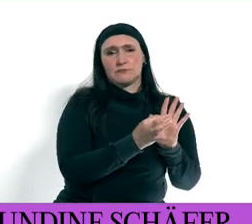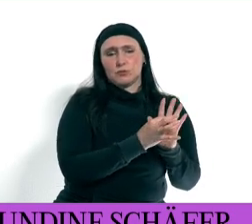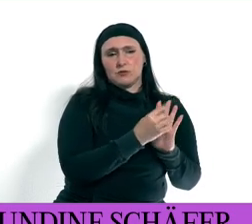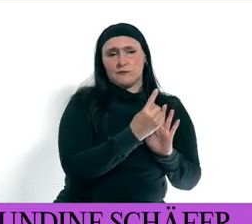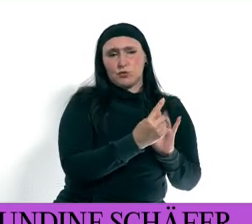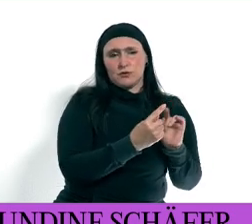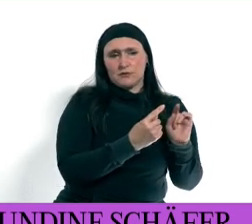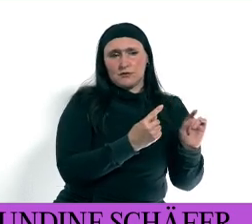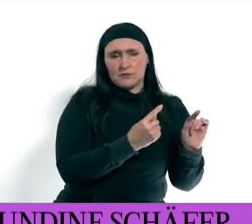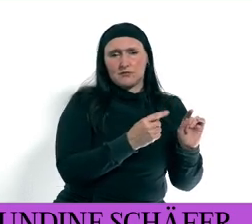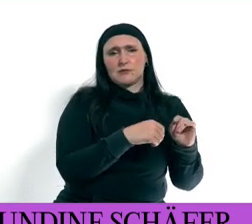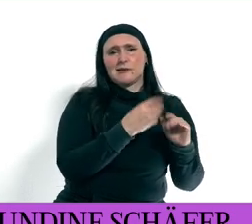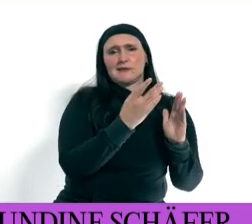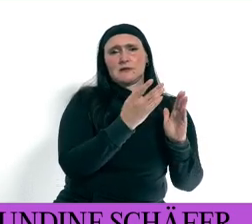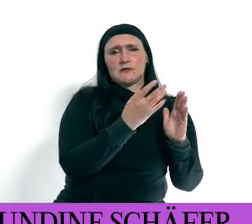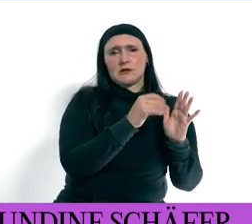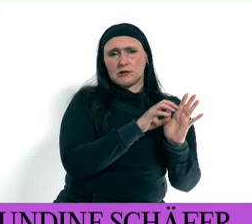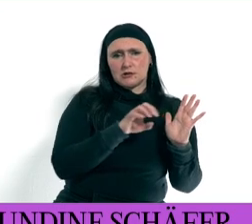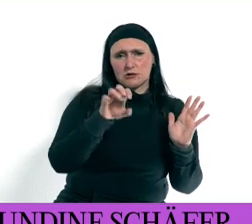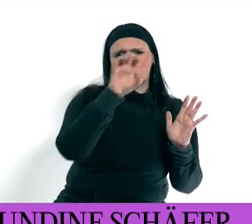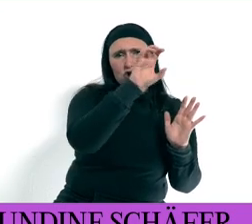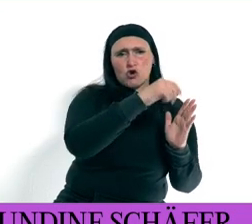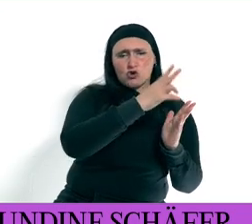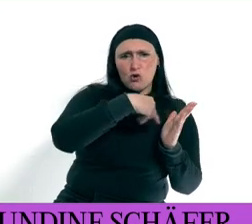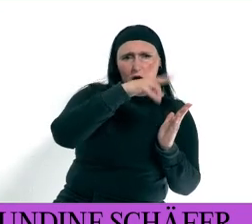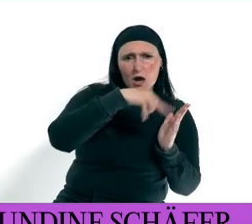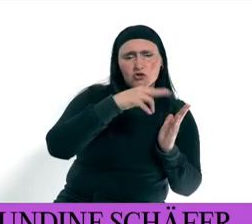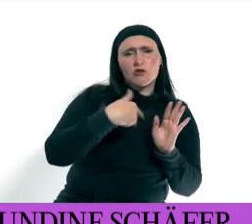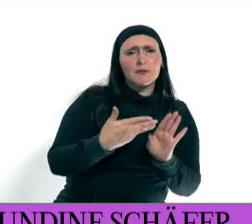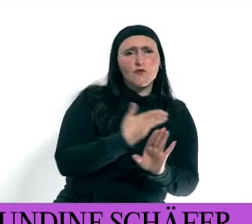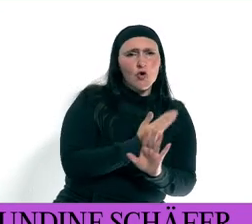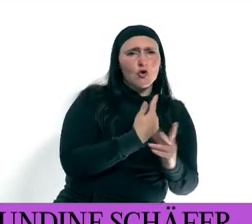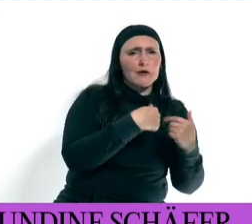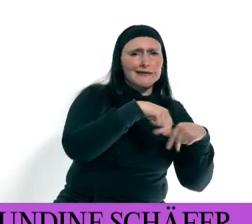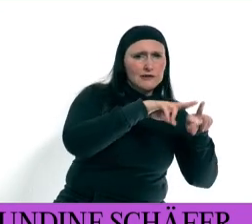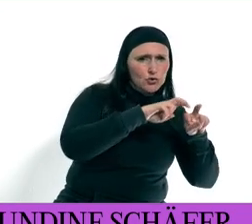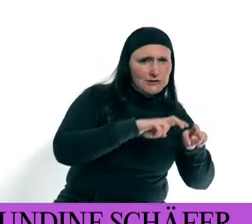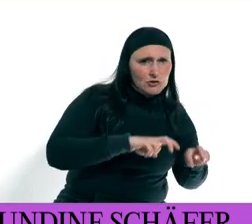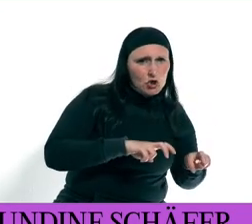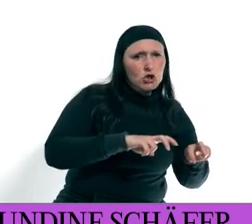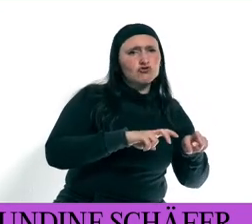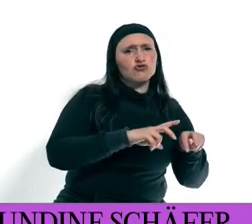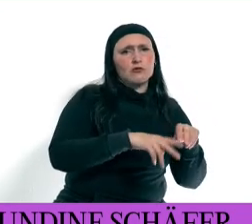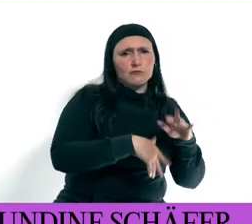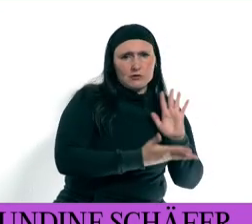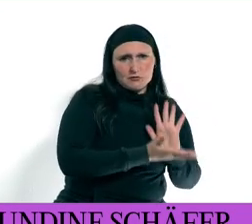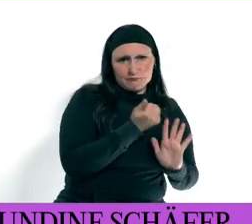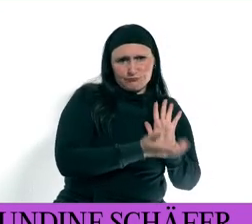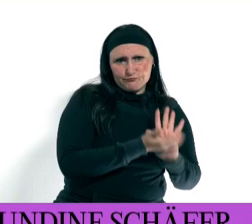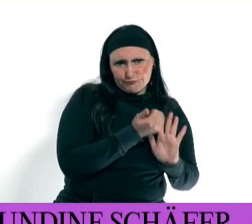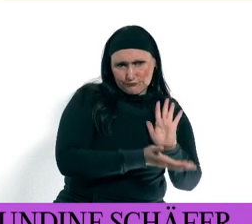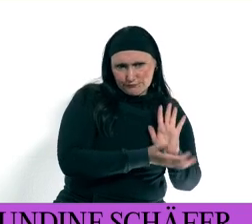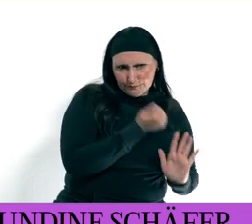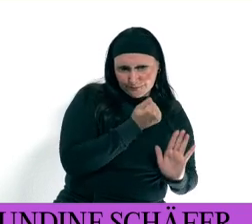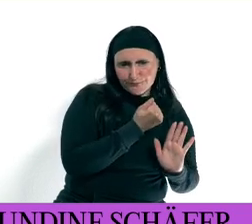just making the collage out of this. Wir haben unterschiedliche Ausgangspunkte, wenn man so will. That one is in this video,